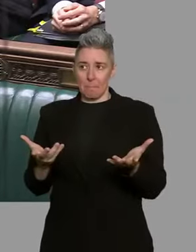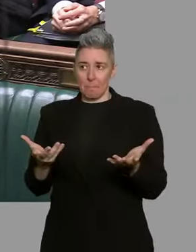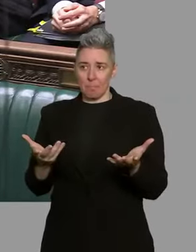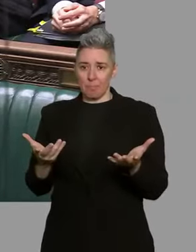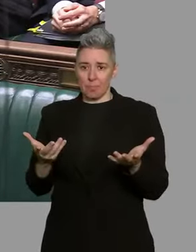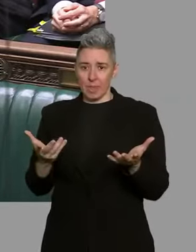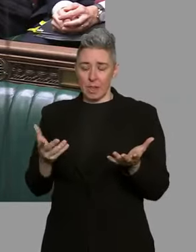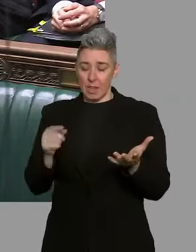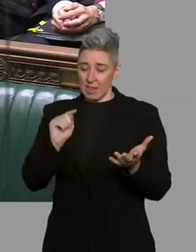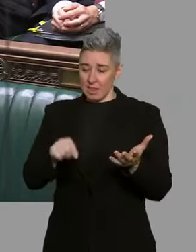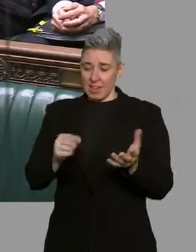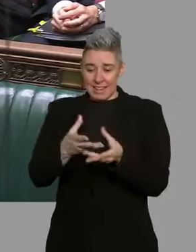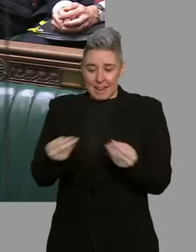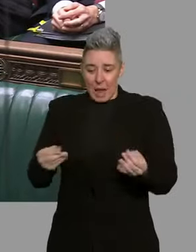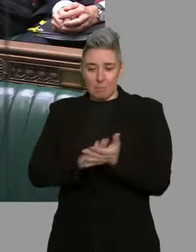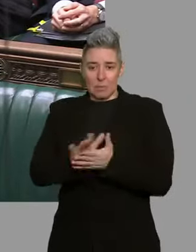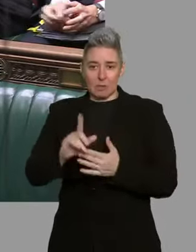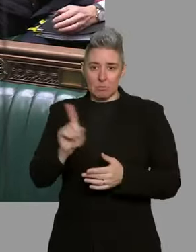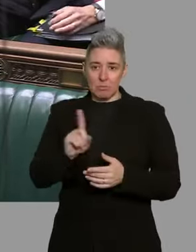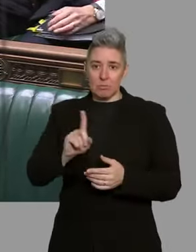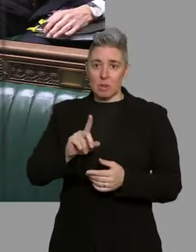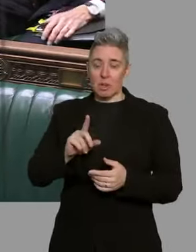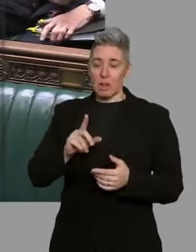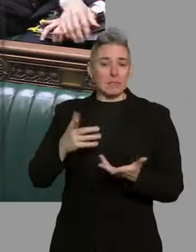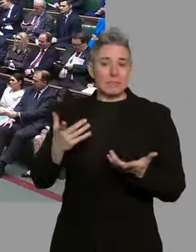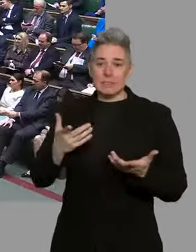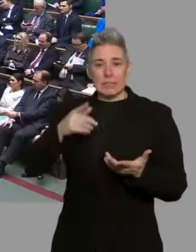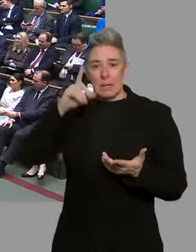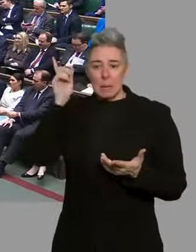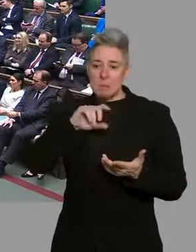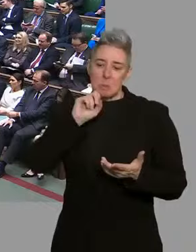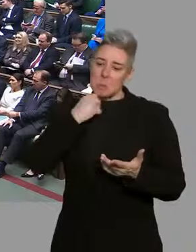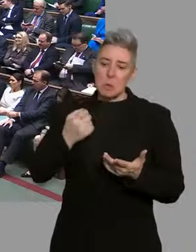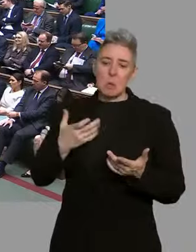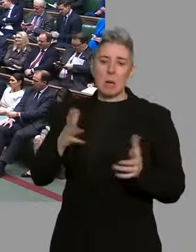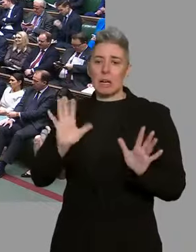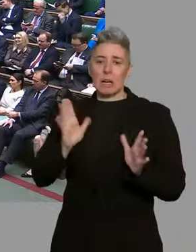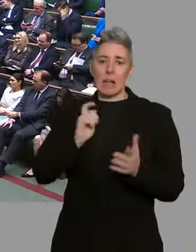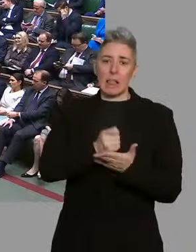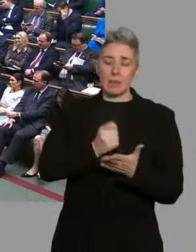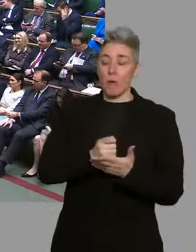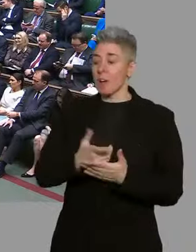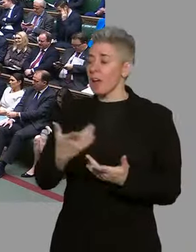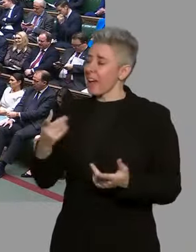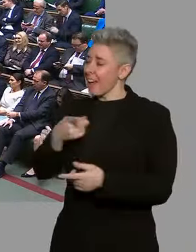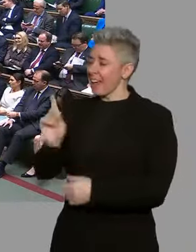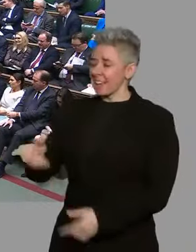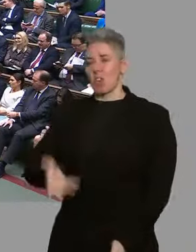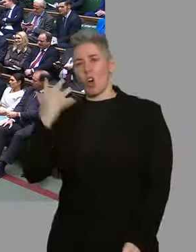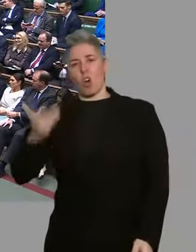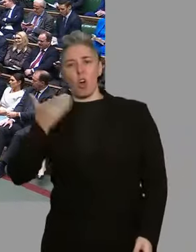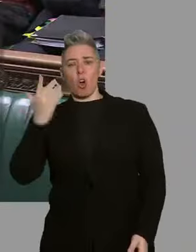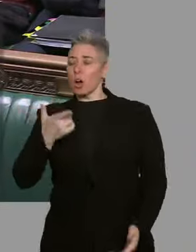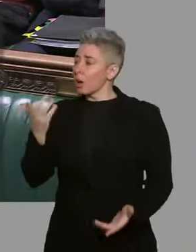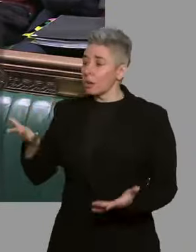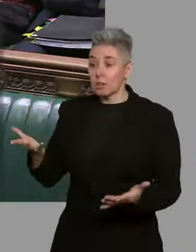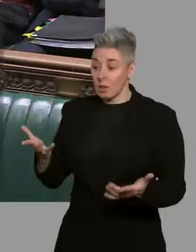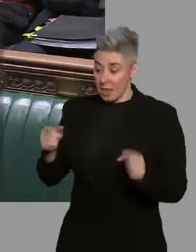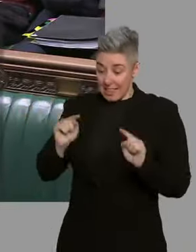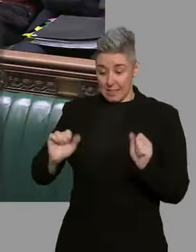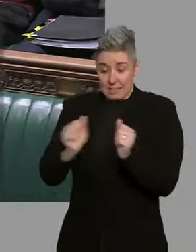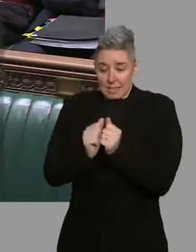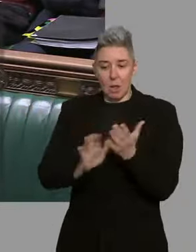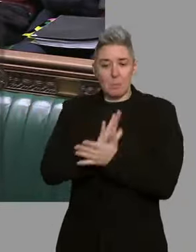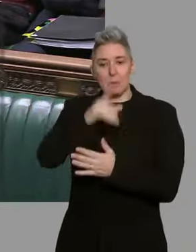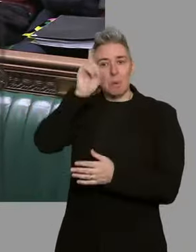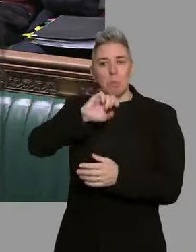he's chuntering from a sitting position, unable to understand the impact on working people. Mr. Speaker, the workforce were extremely